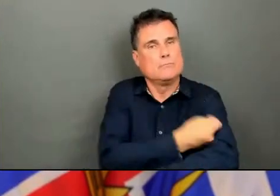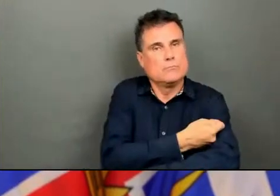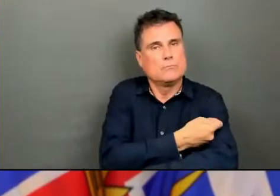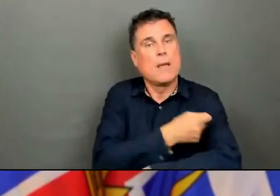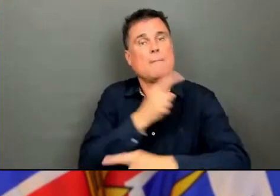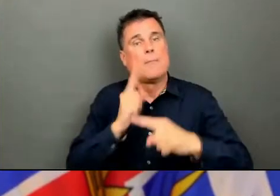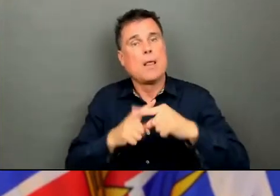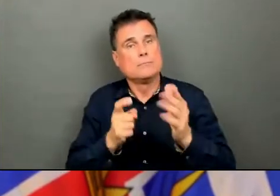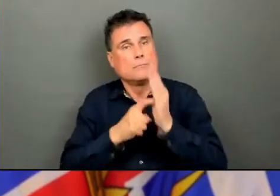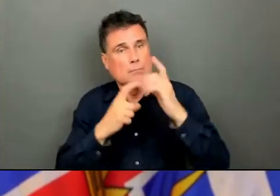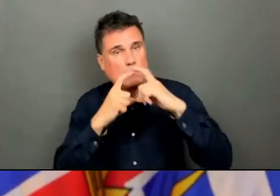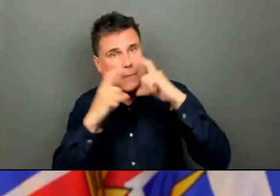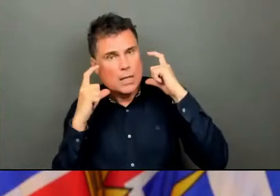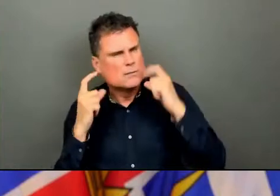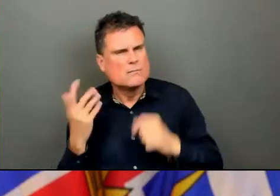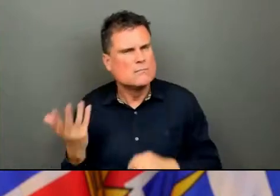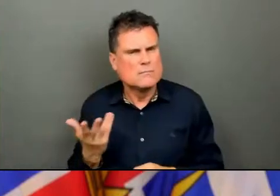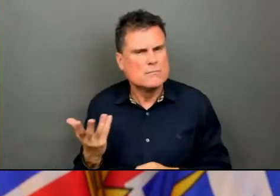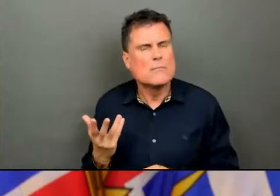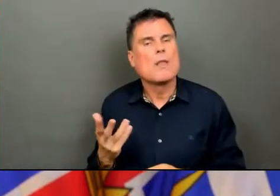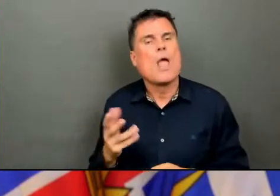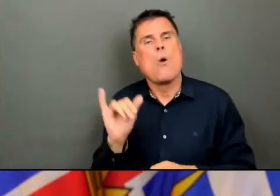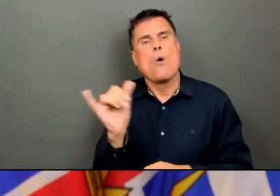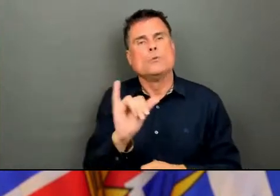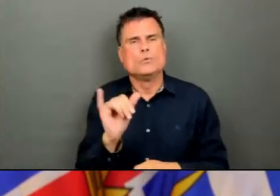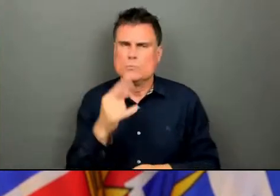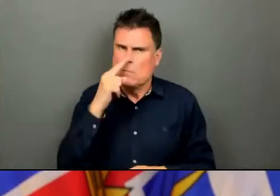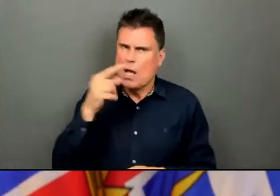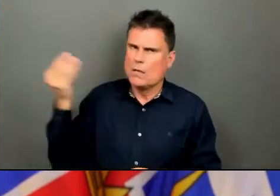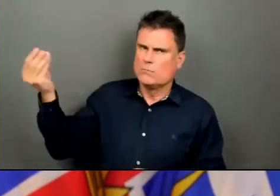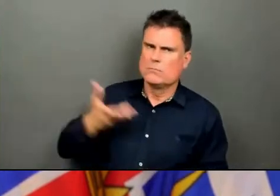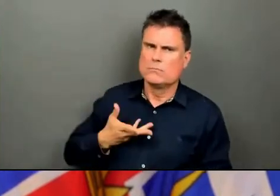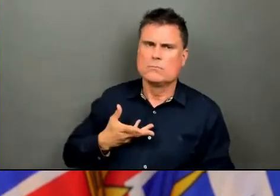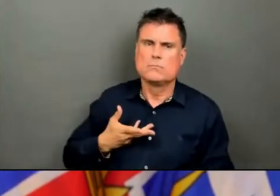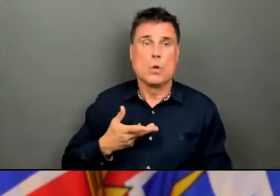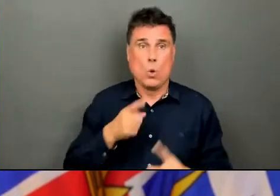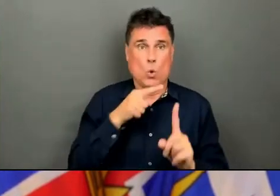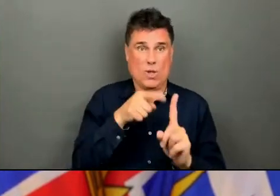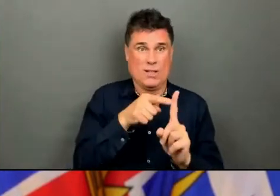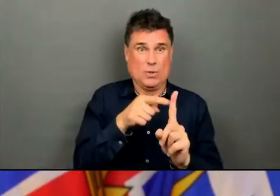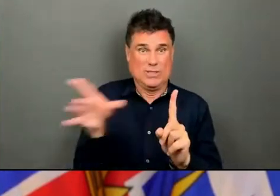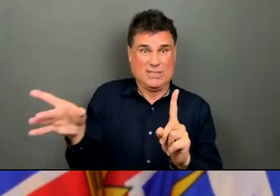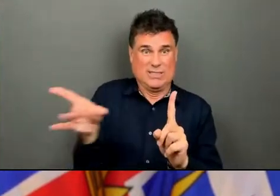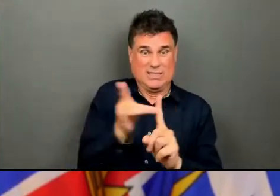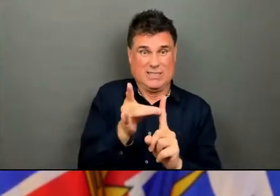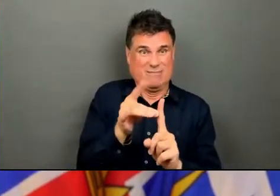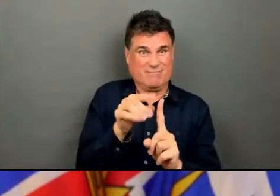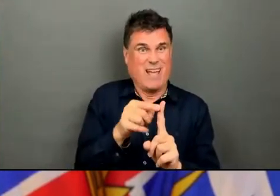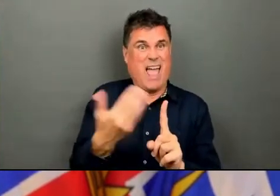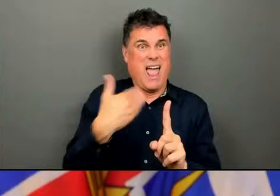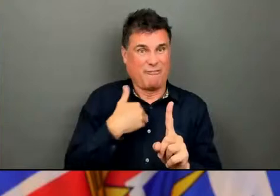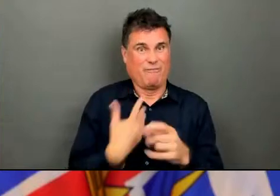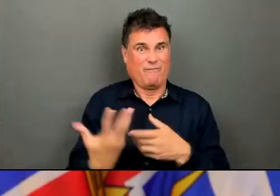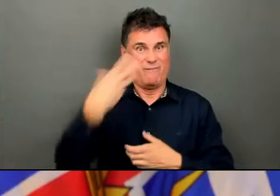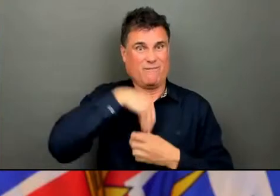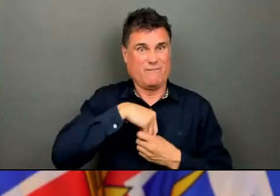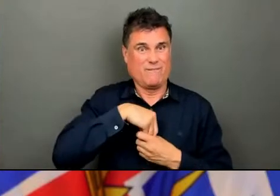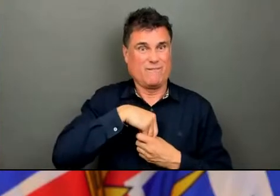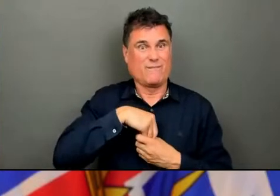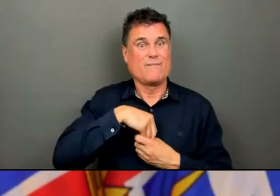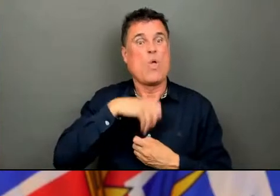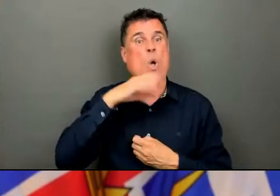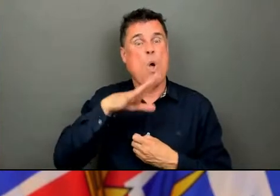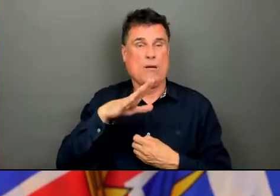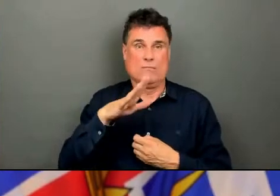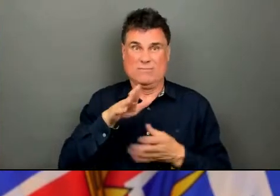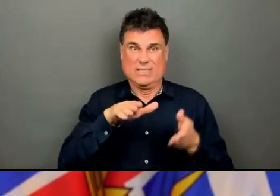if you could please tell us if any of the people now testing positive for the virus or who have died this week were fully vaccinated,